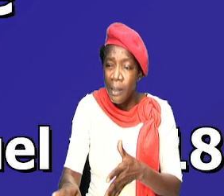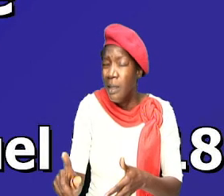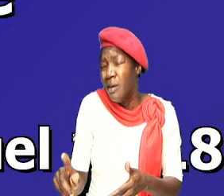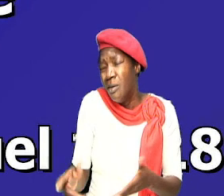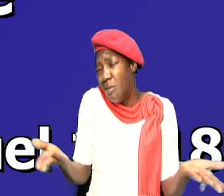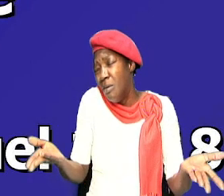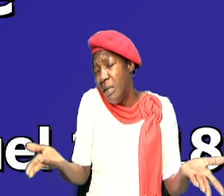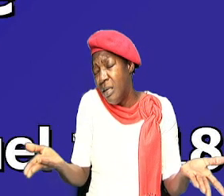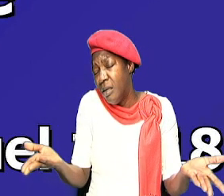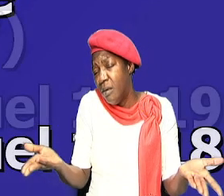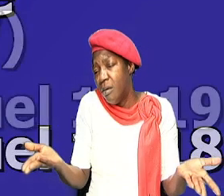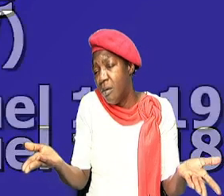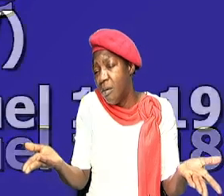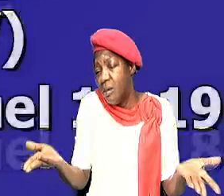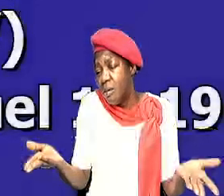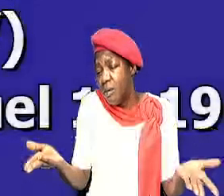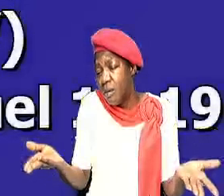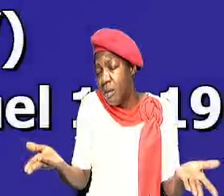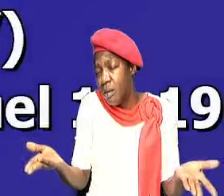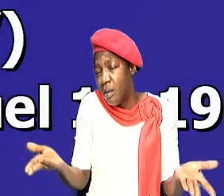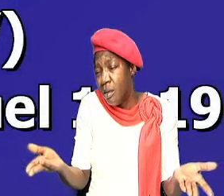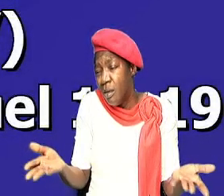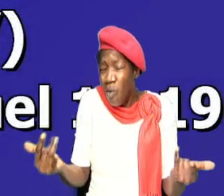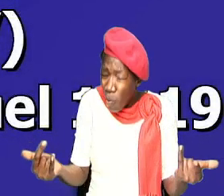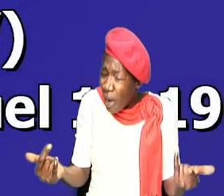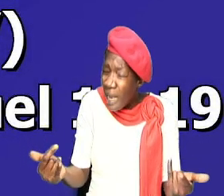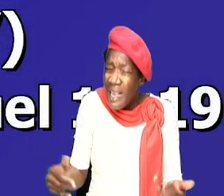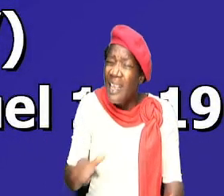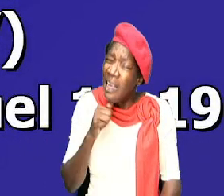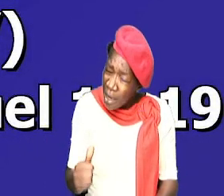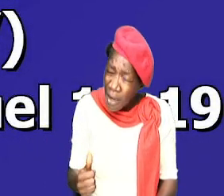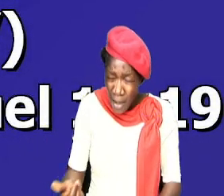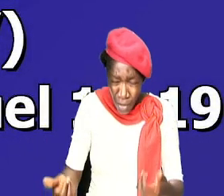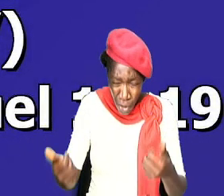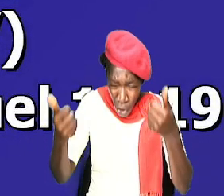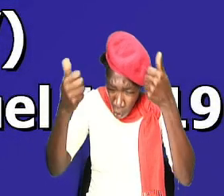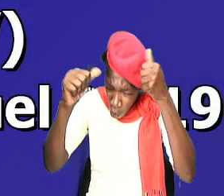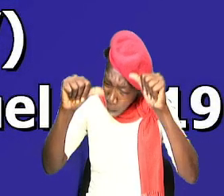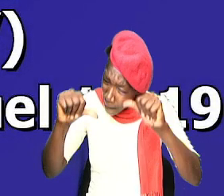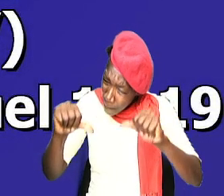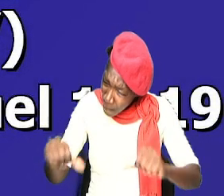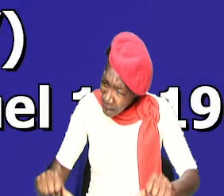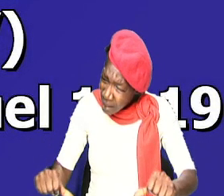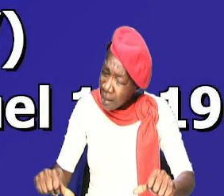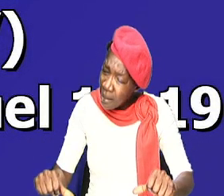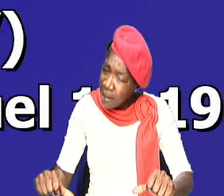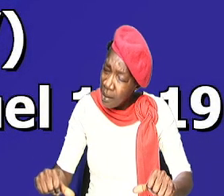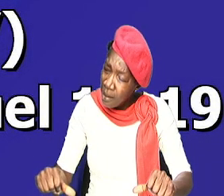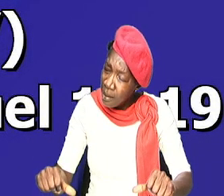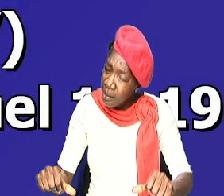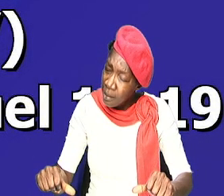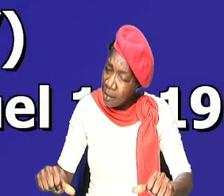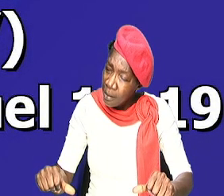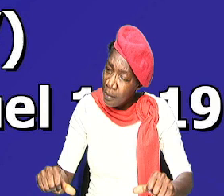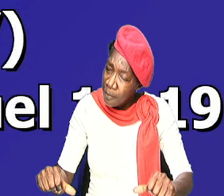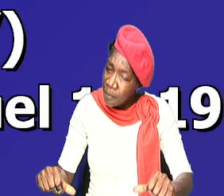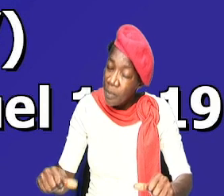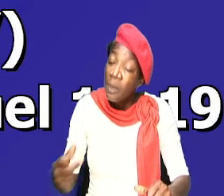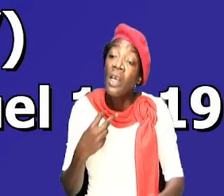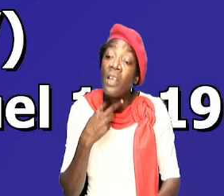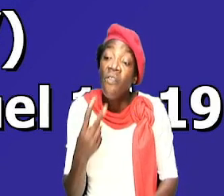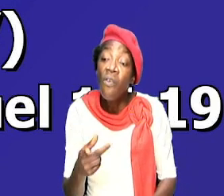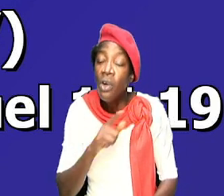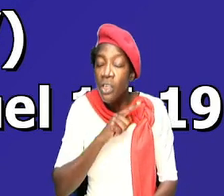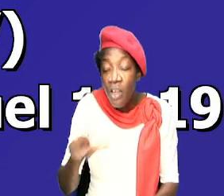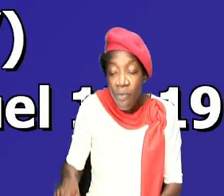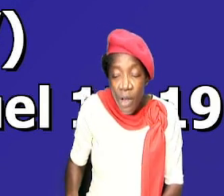Wherefore, then didst thou not obey, verse 19, when didst thou not obey the voice of the